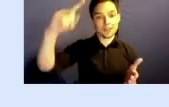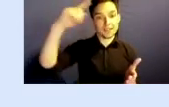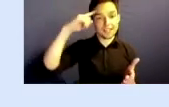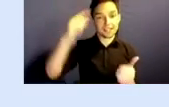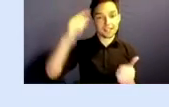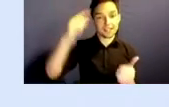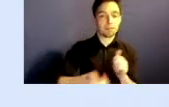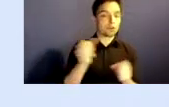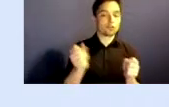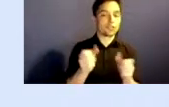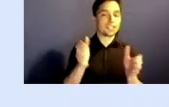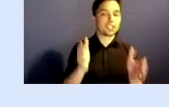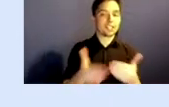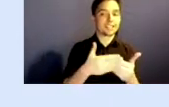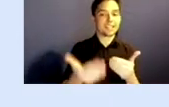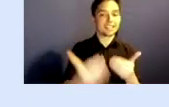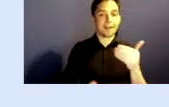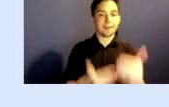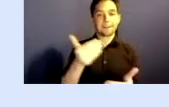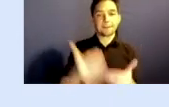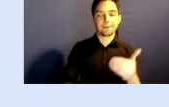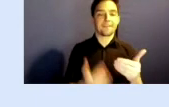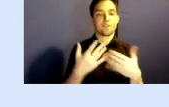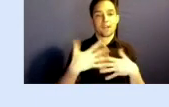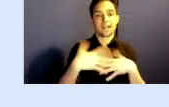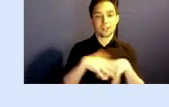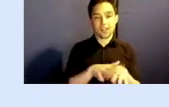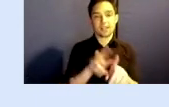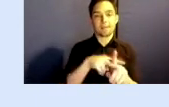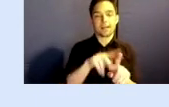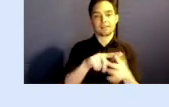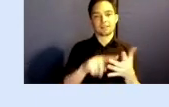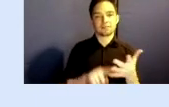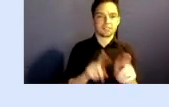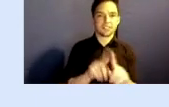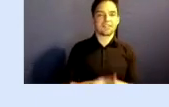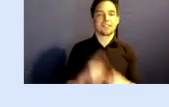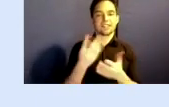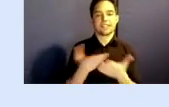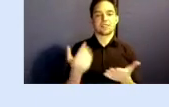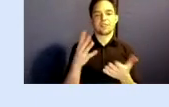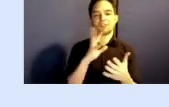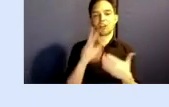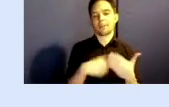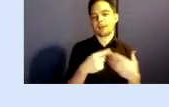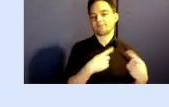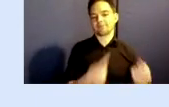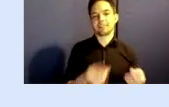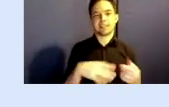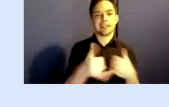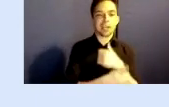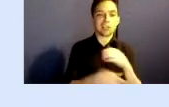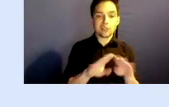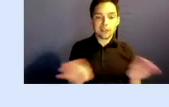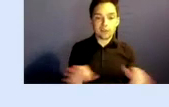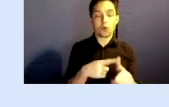most strategic steps for integrating and applying all the things that we talked about? And that could be at country level